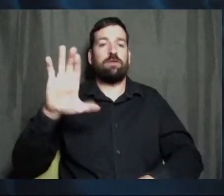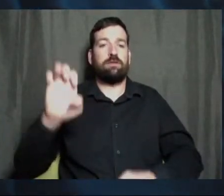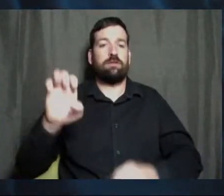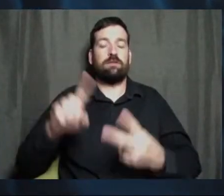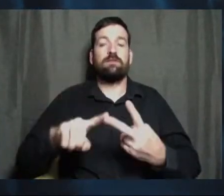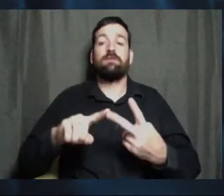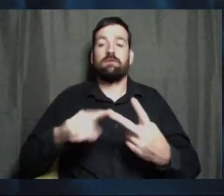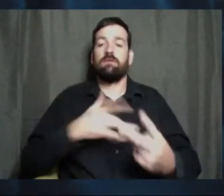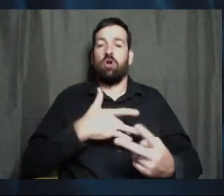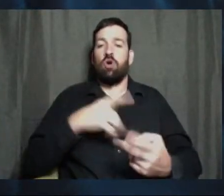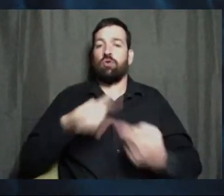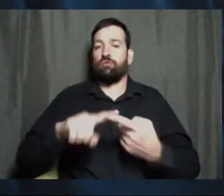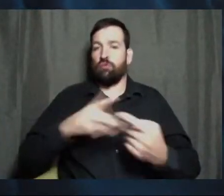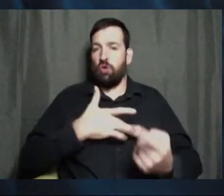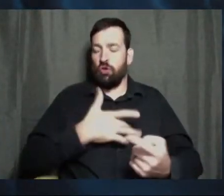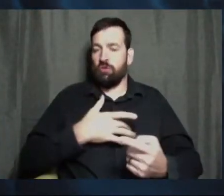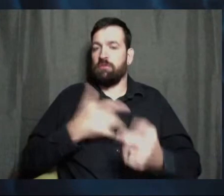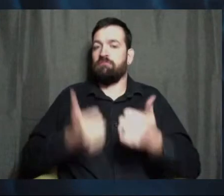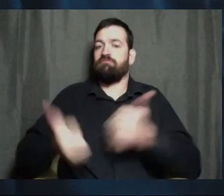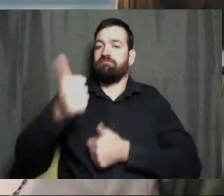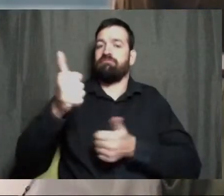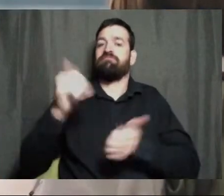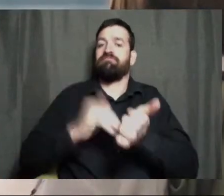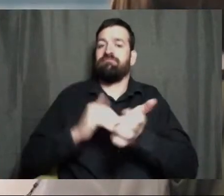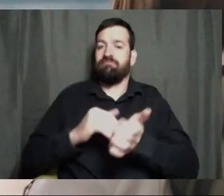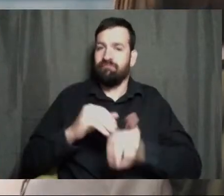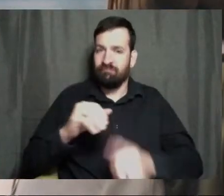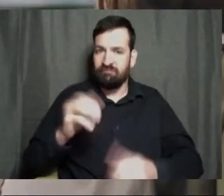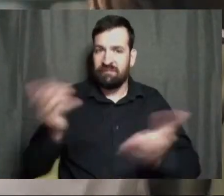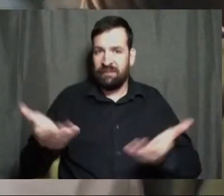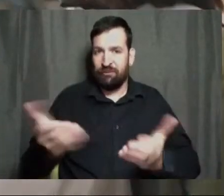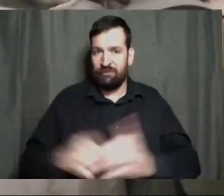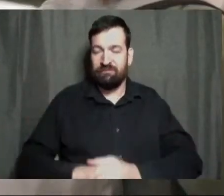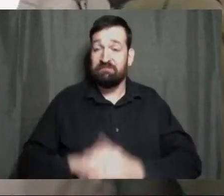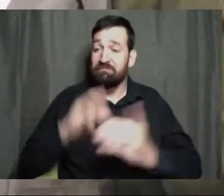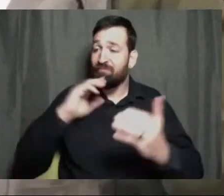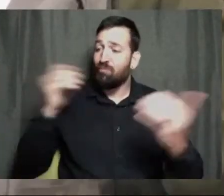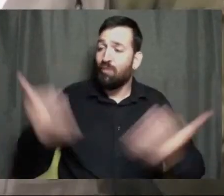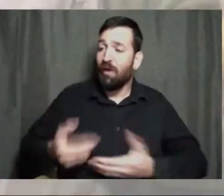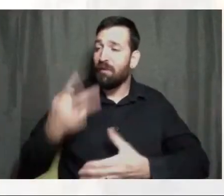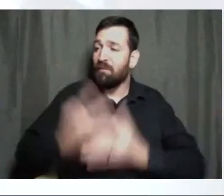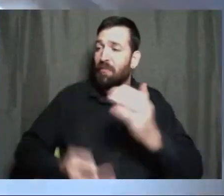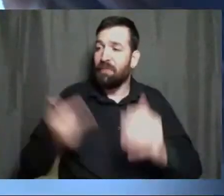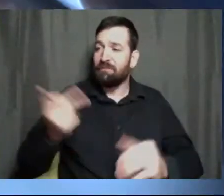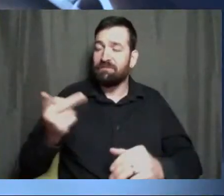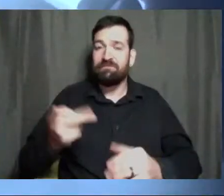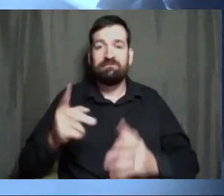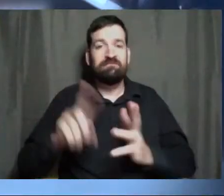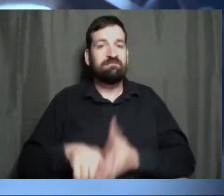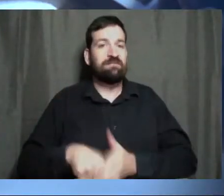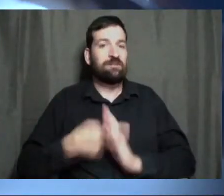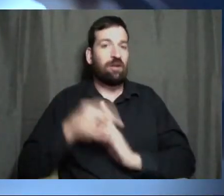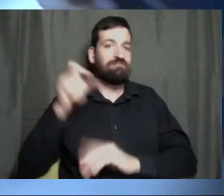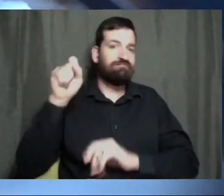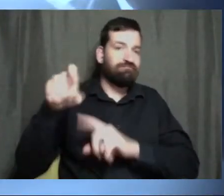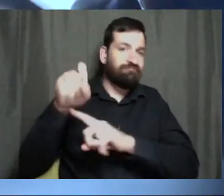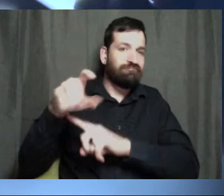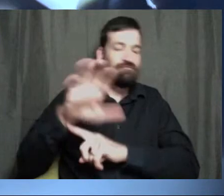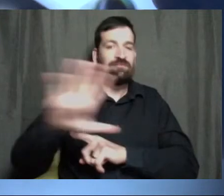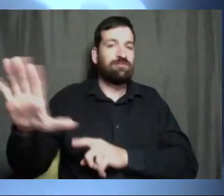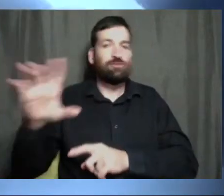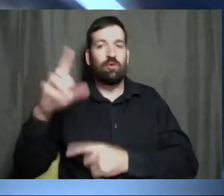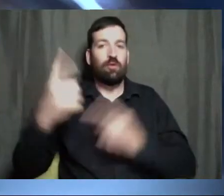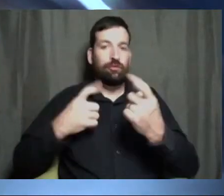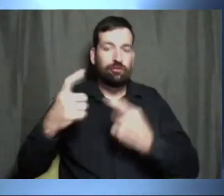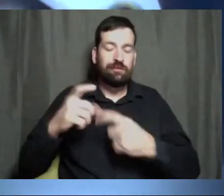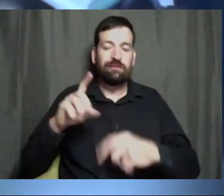Chief Medical Officer, Dr. Beringer. Welcome to both of you today. Start sending in your questions, please, via YouTube and